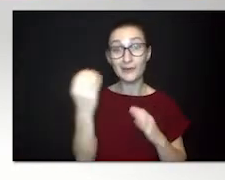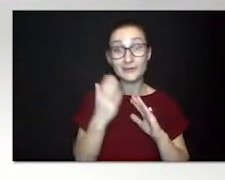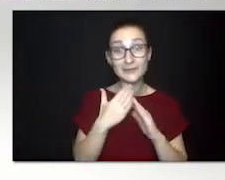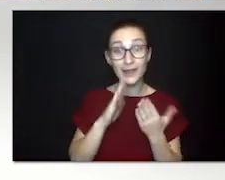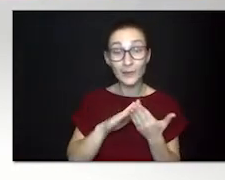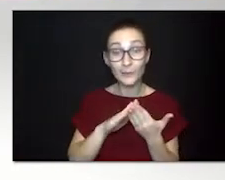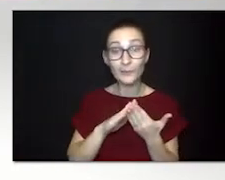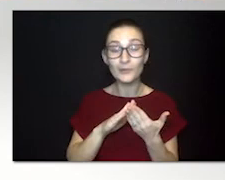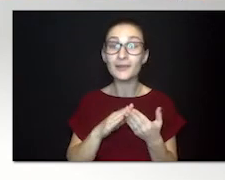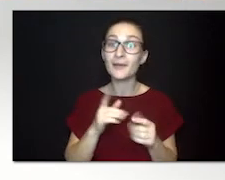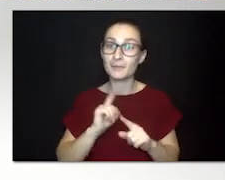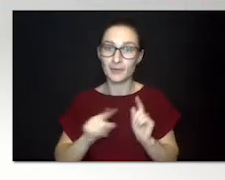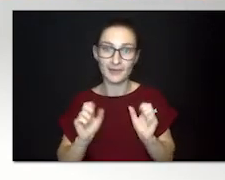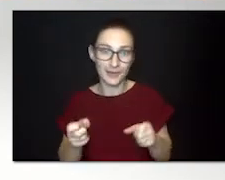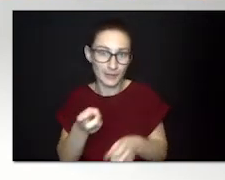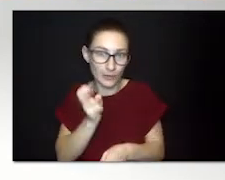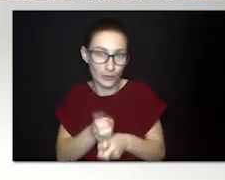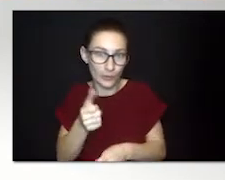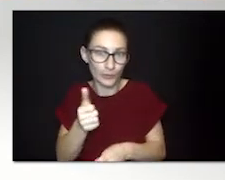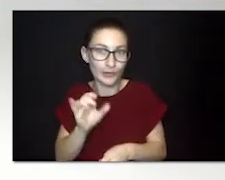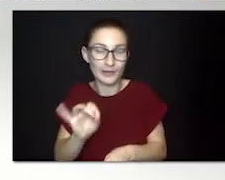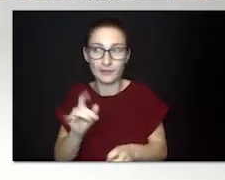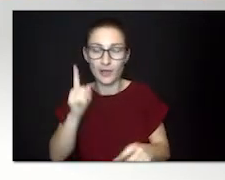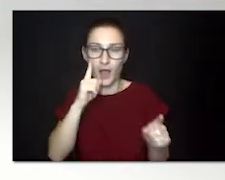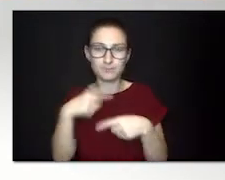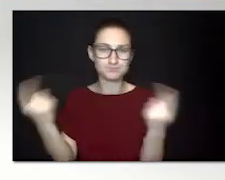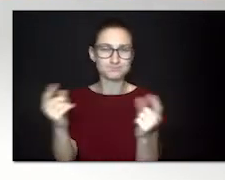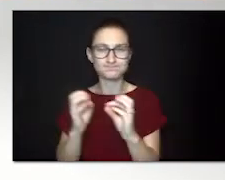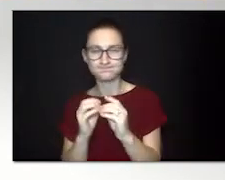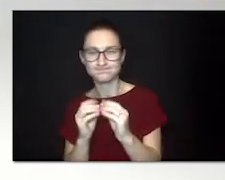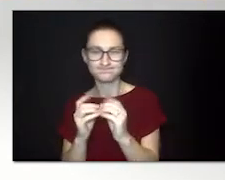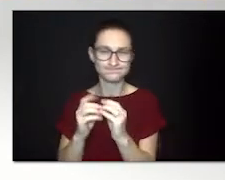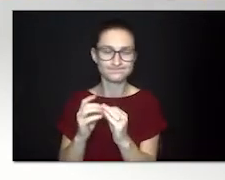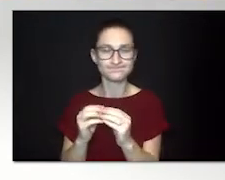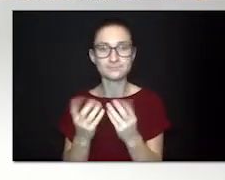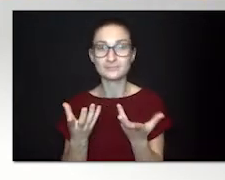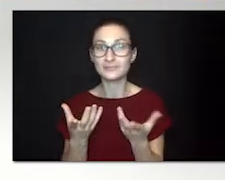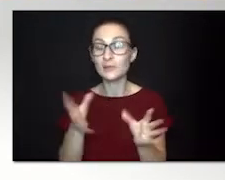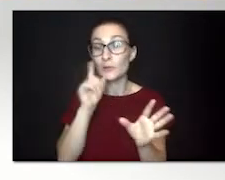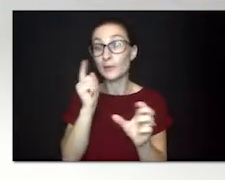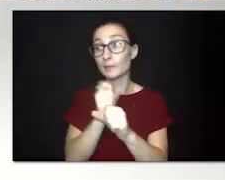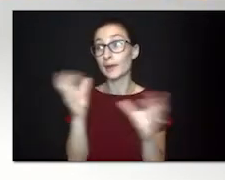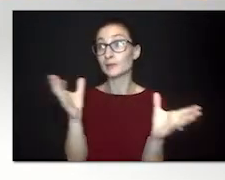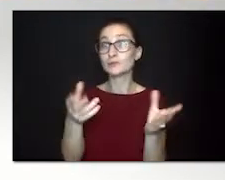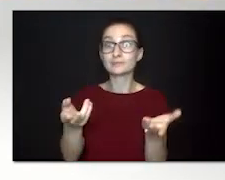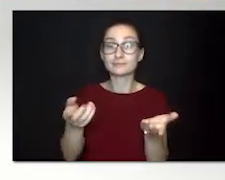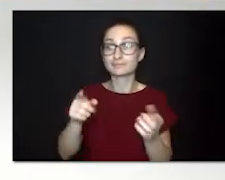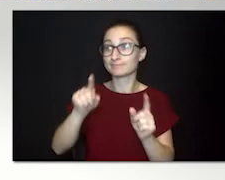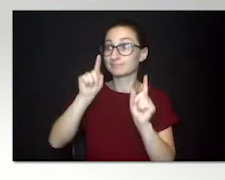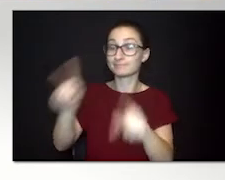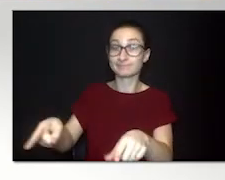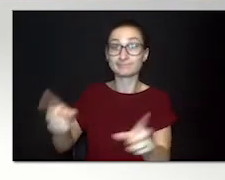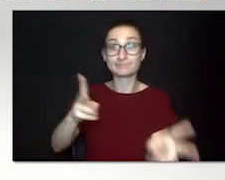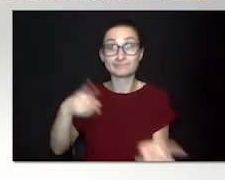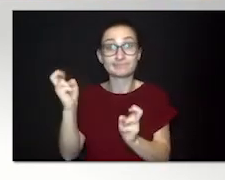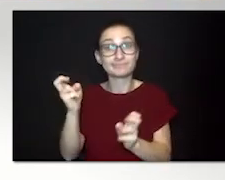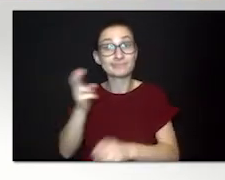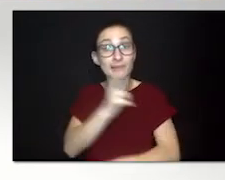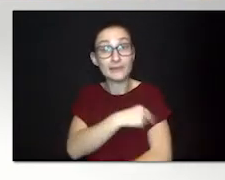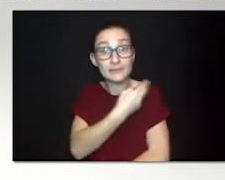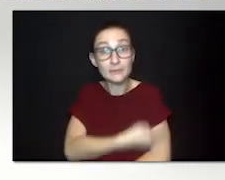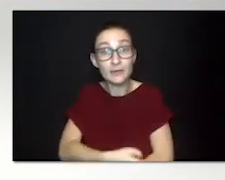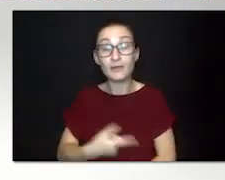town. It can also make things harder if they don't agree. Because think of the situation of someone's in the hospital and I